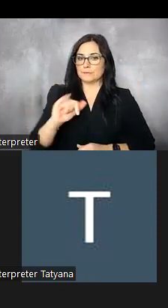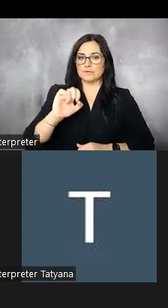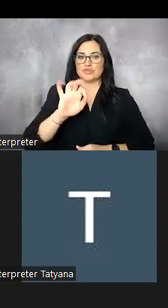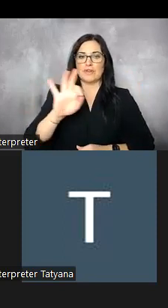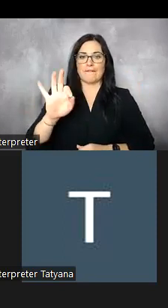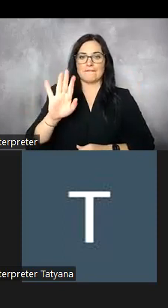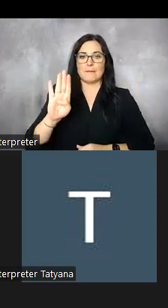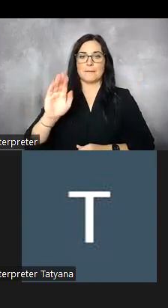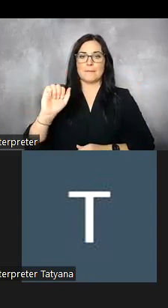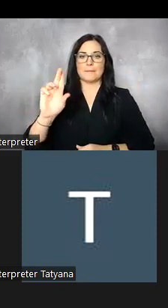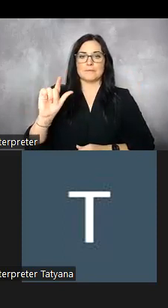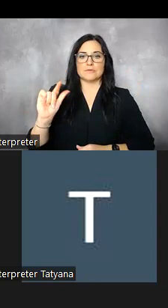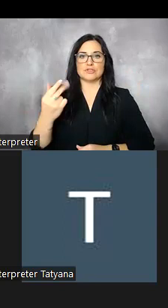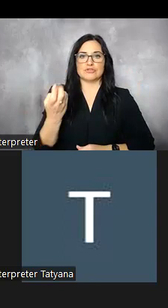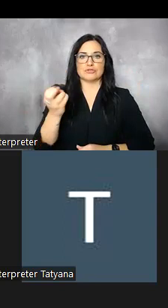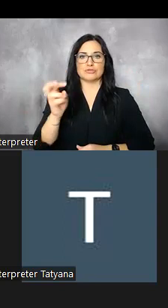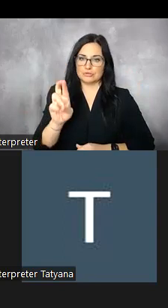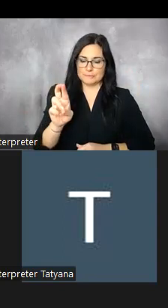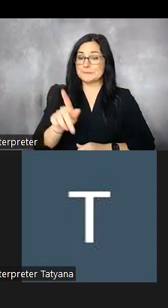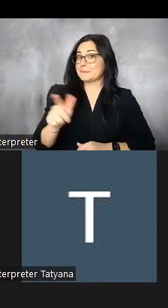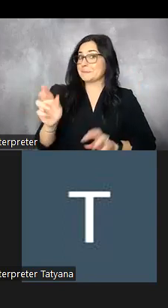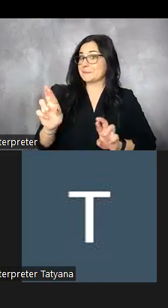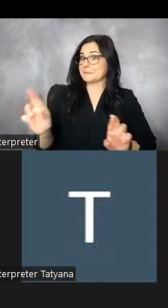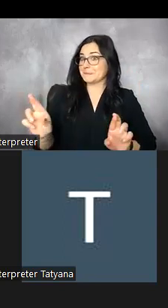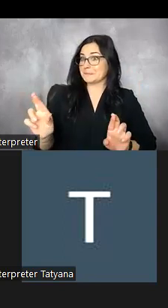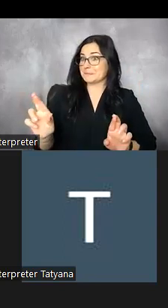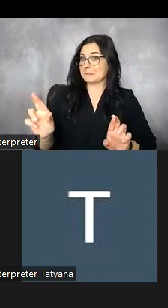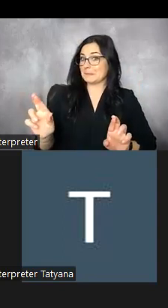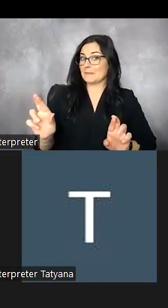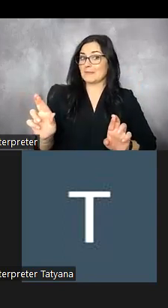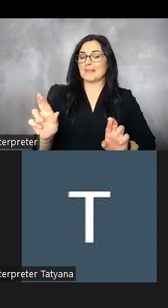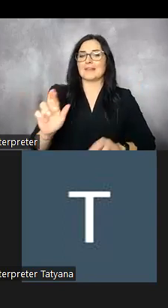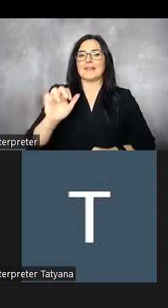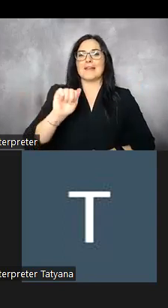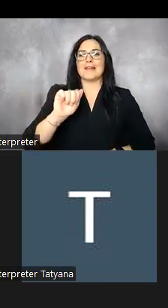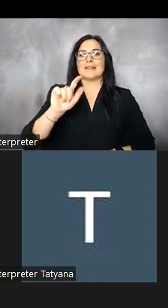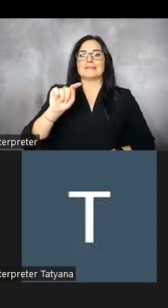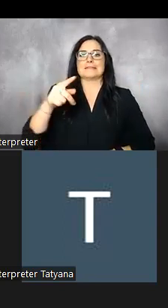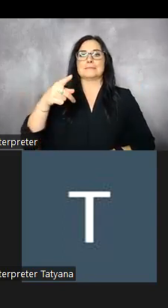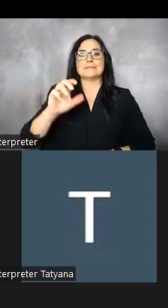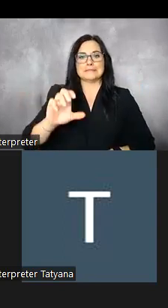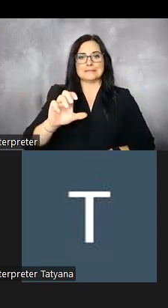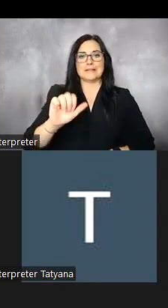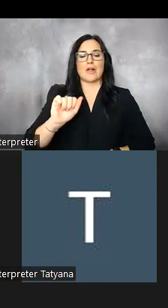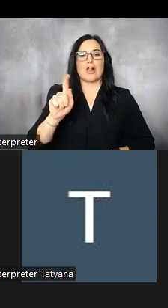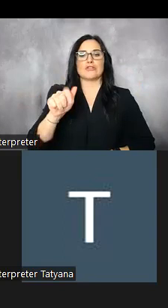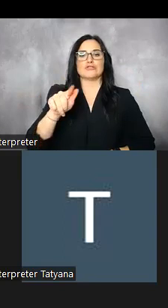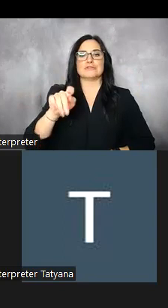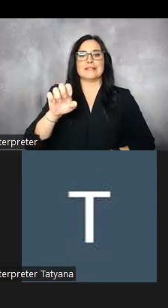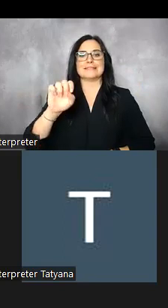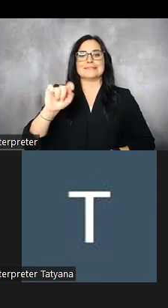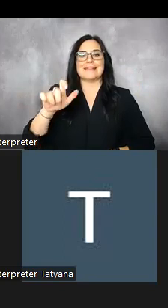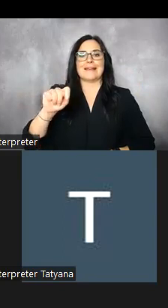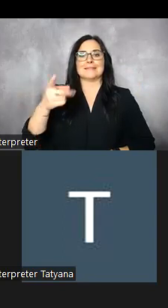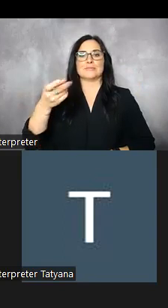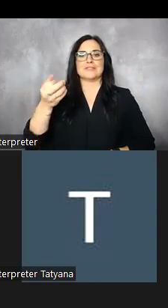to Jeff. And Jeff, it is all you from the Alt Text Production Center. Thank you. Thank you very much.